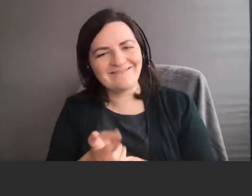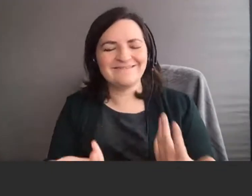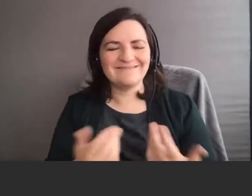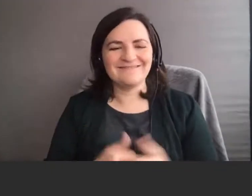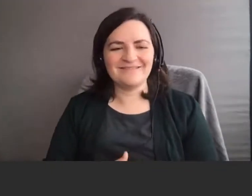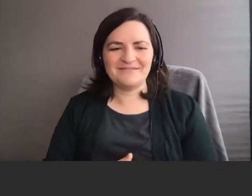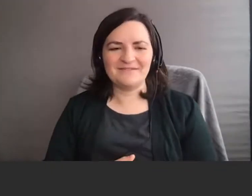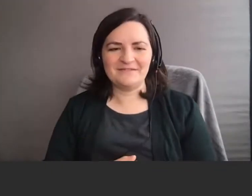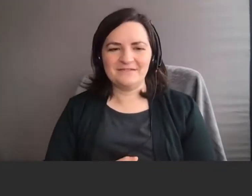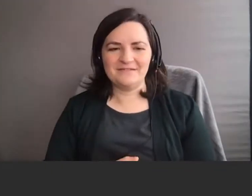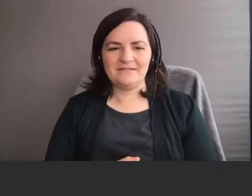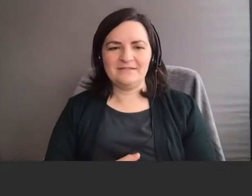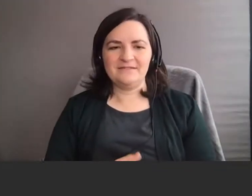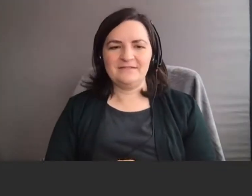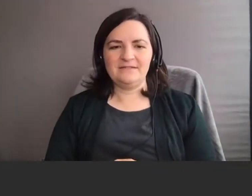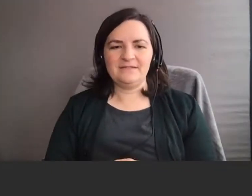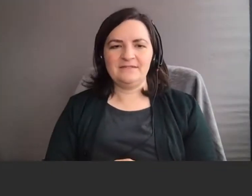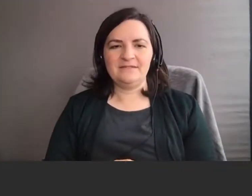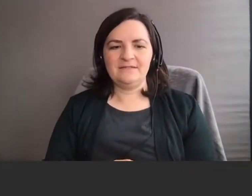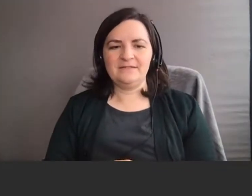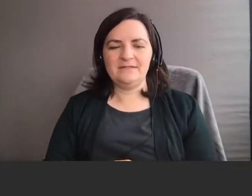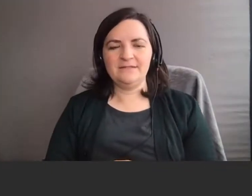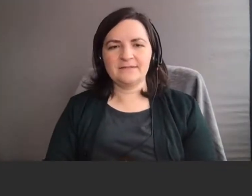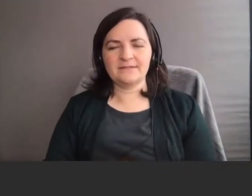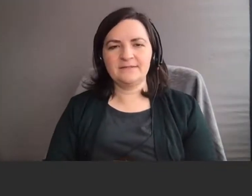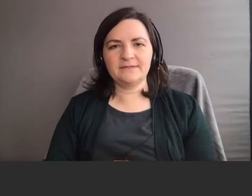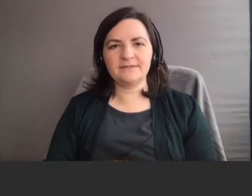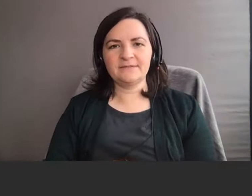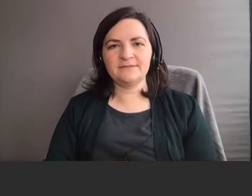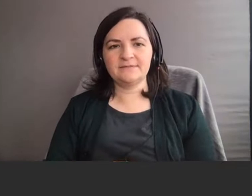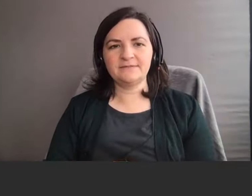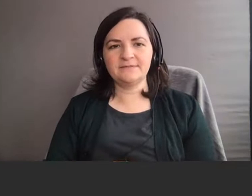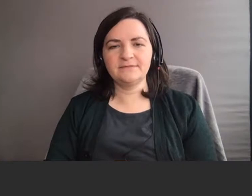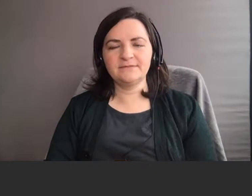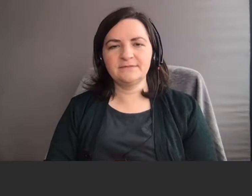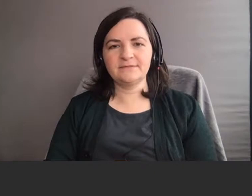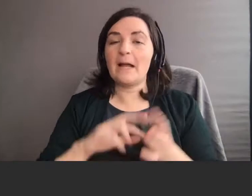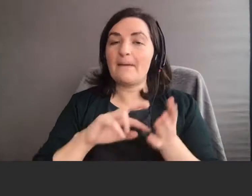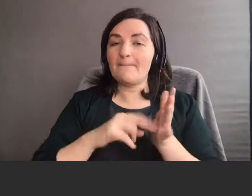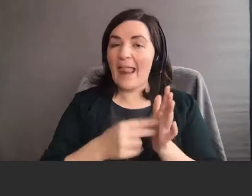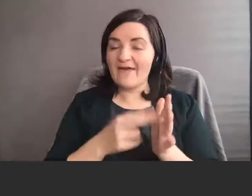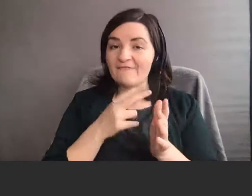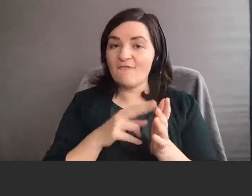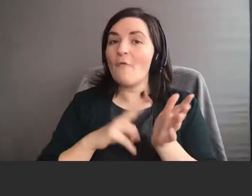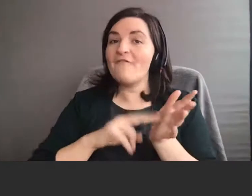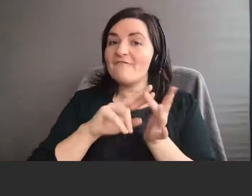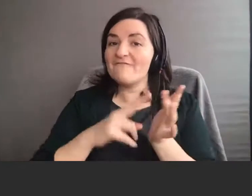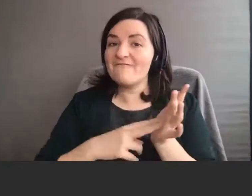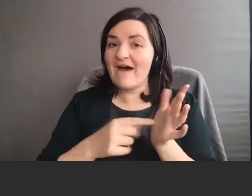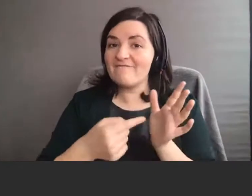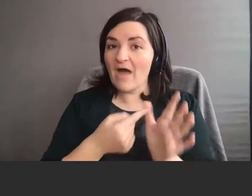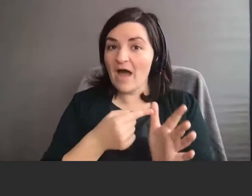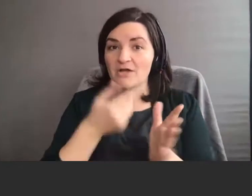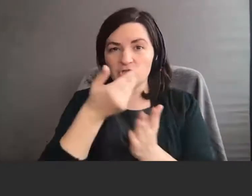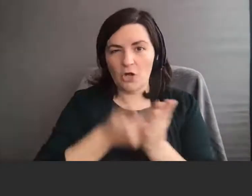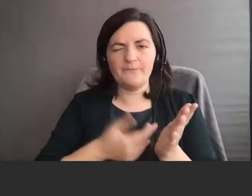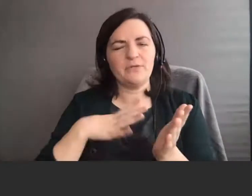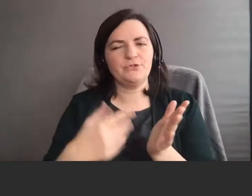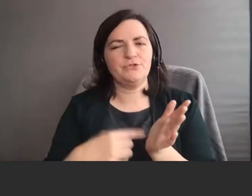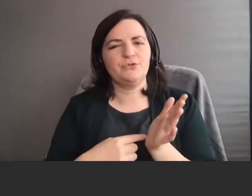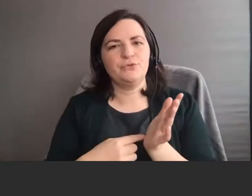And then I'm going to open up specifically the plan for the Viva so that you can see what that looks